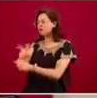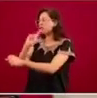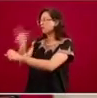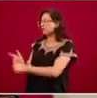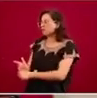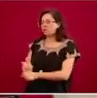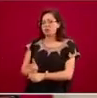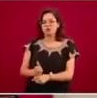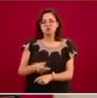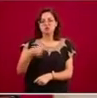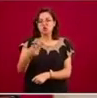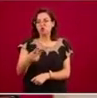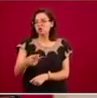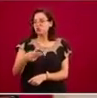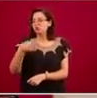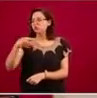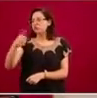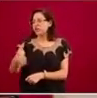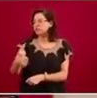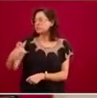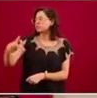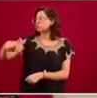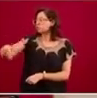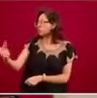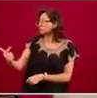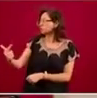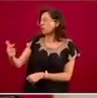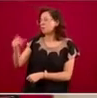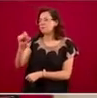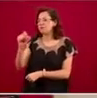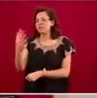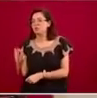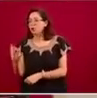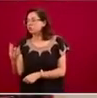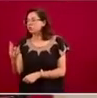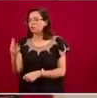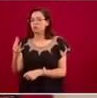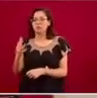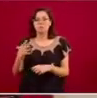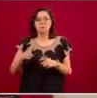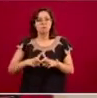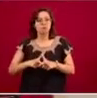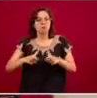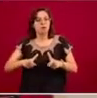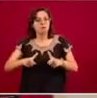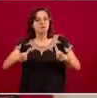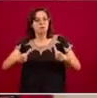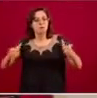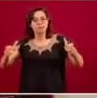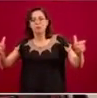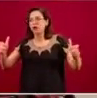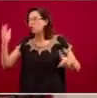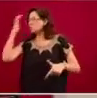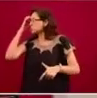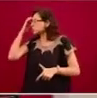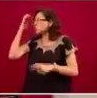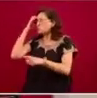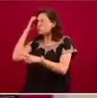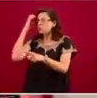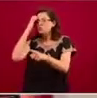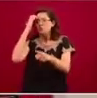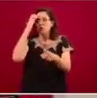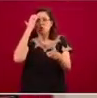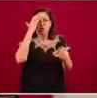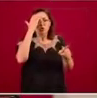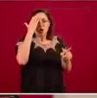a surprise, because you are thinking that this couldn't happen to someone that you know,